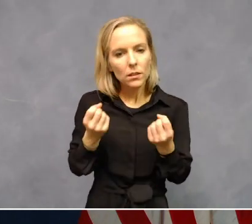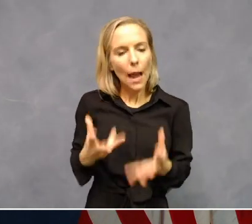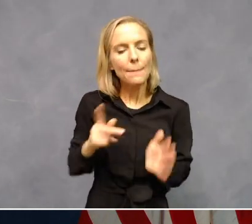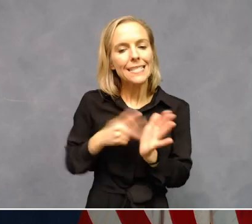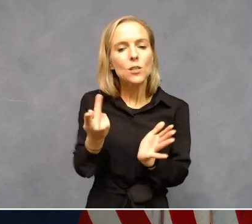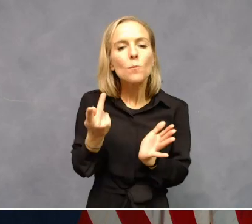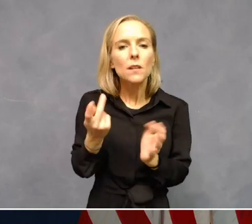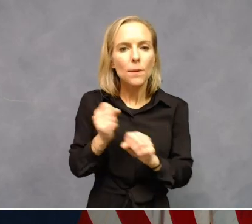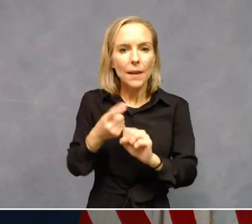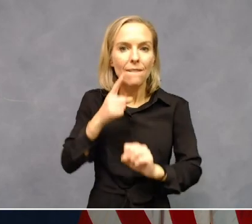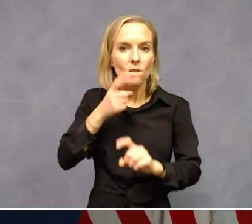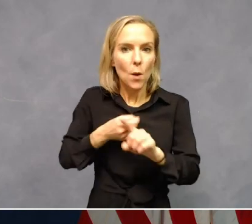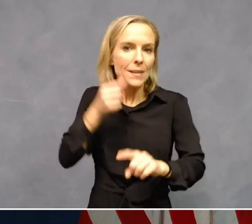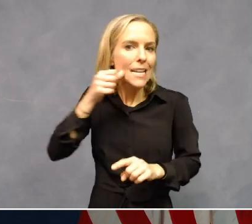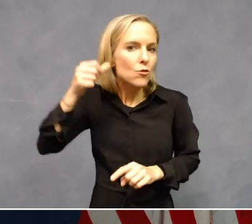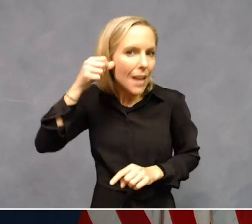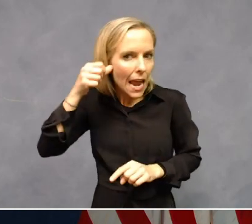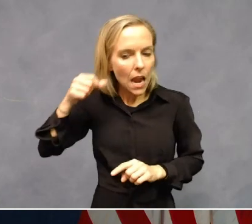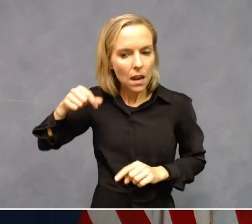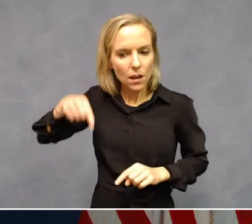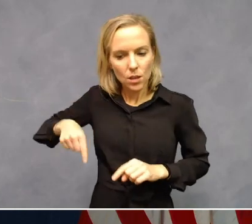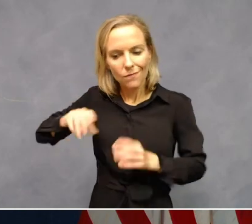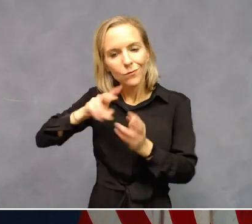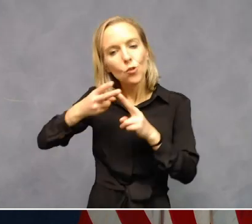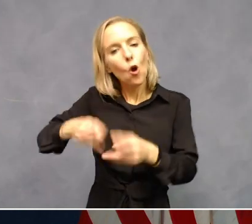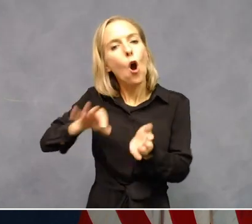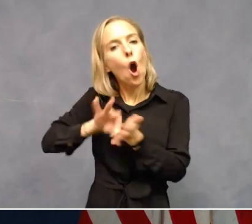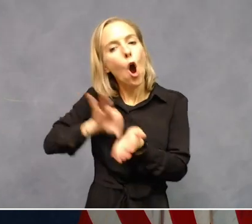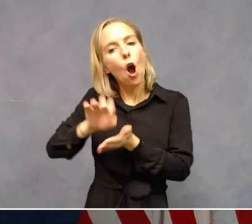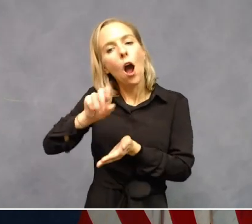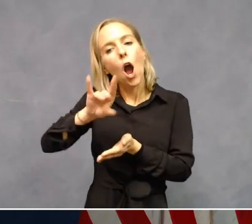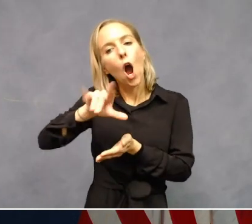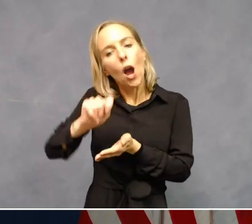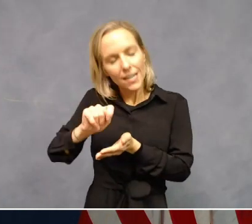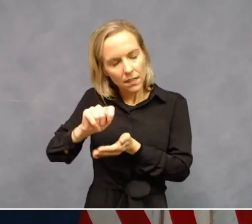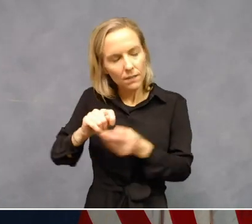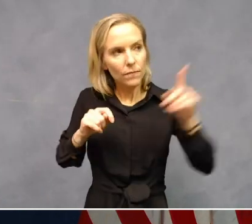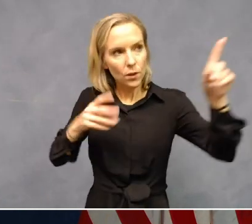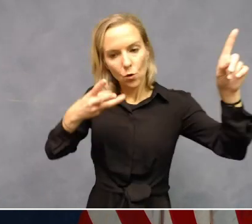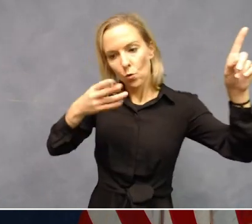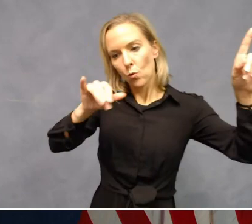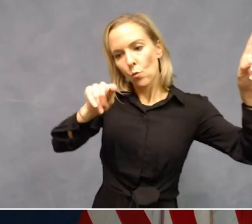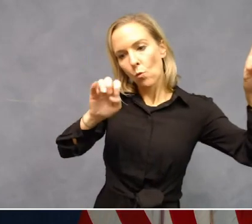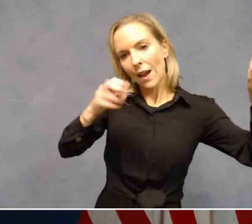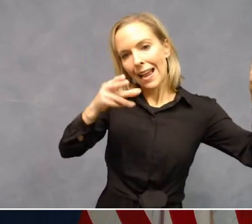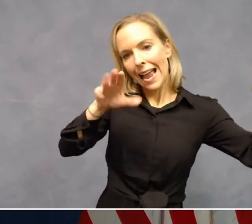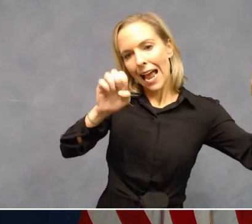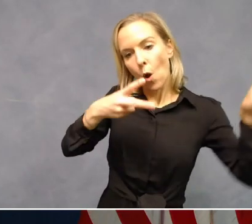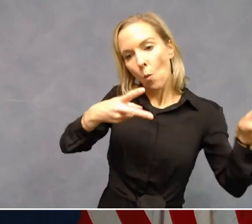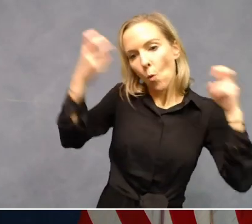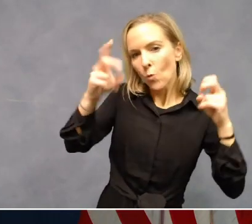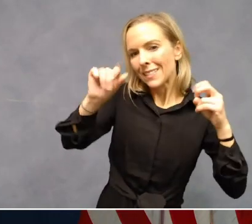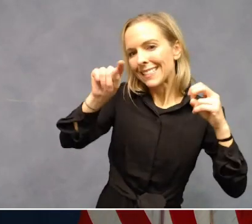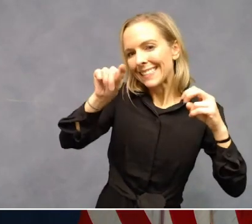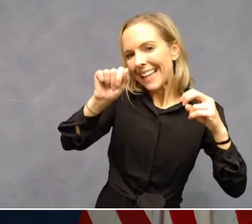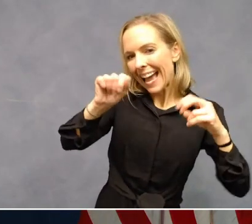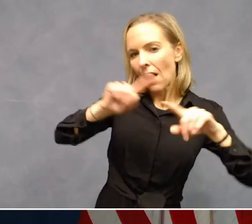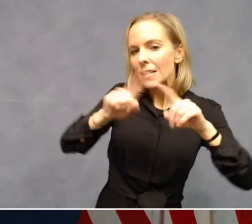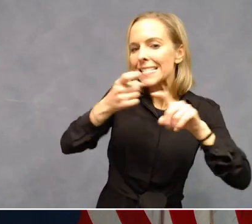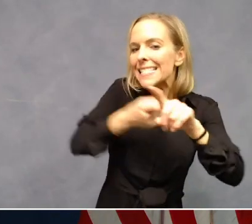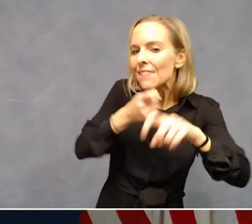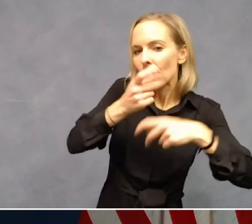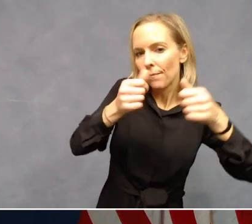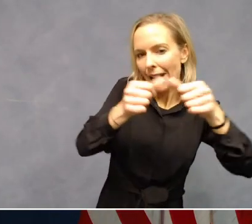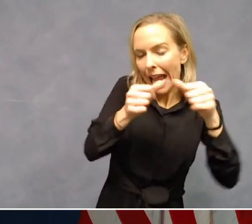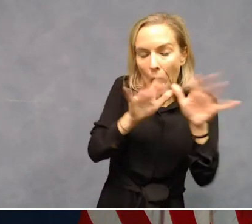from yesterday that we go through. The White House pulls its data from a different data source. We believe it's